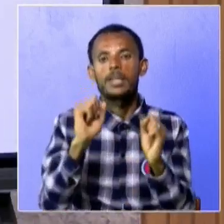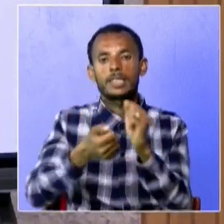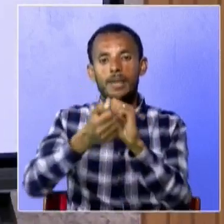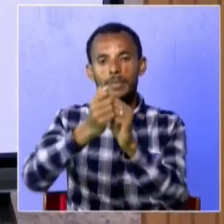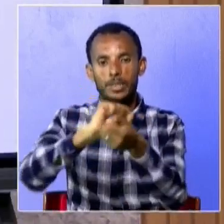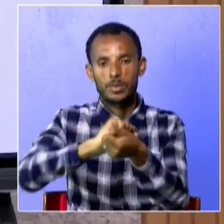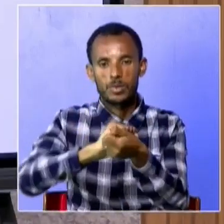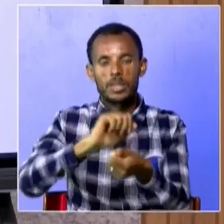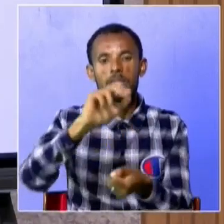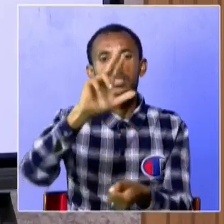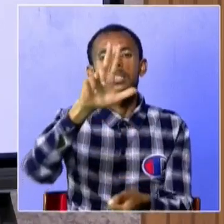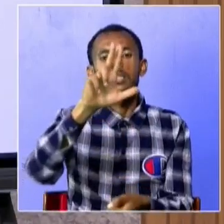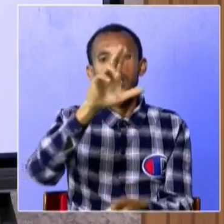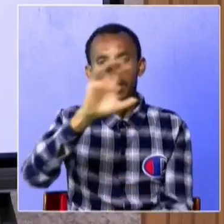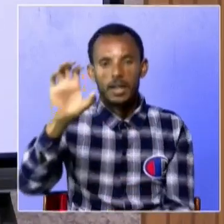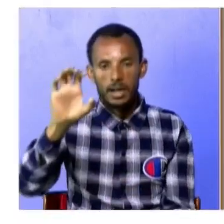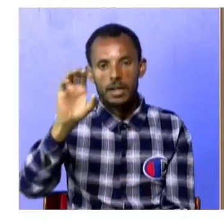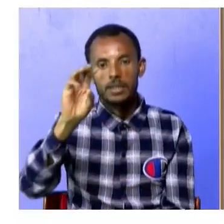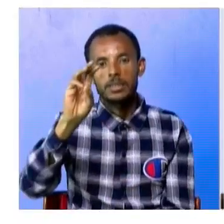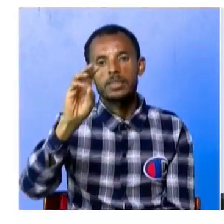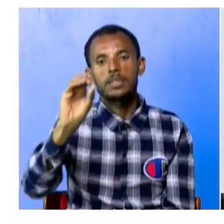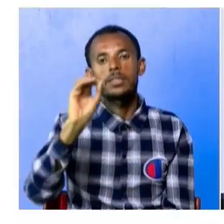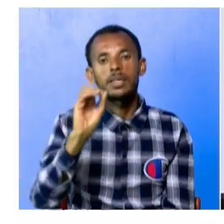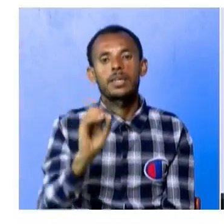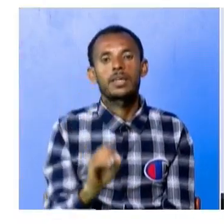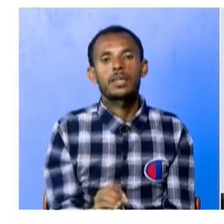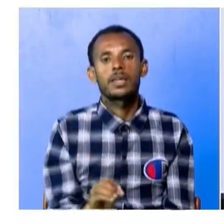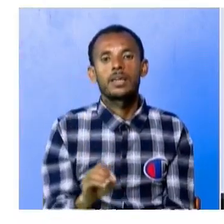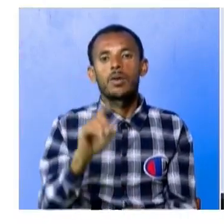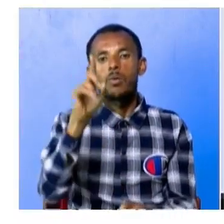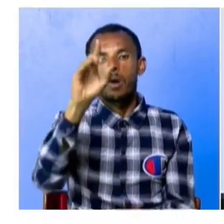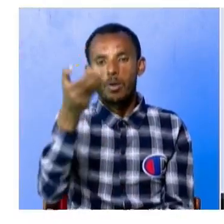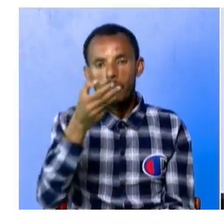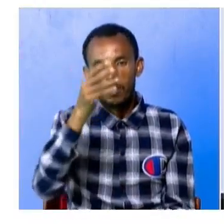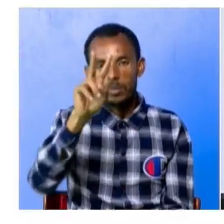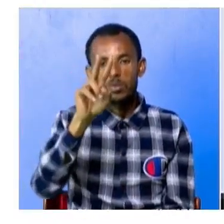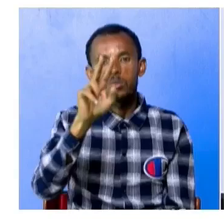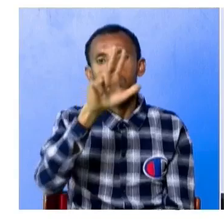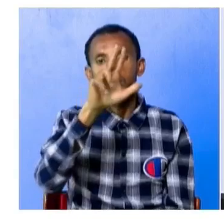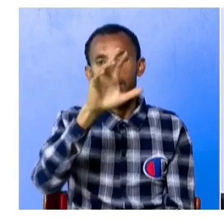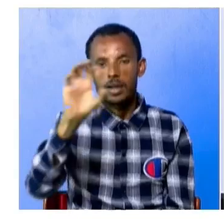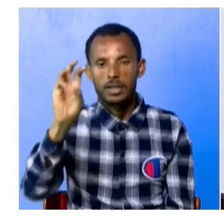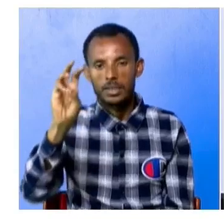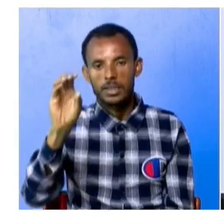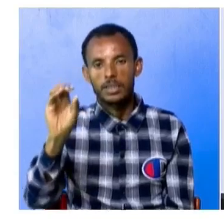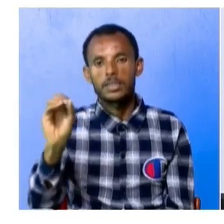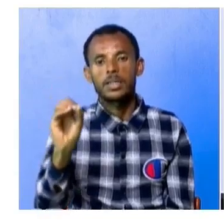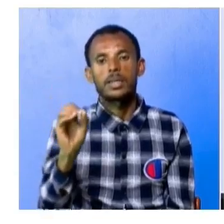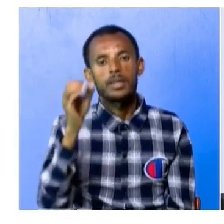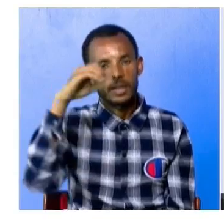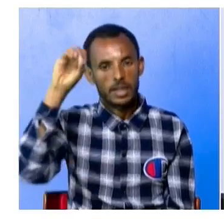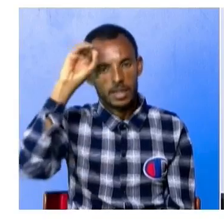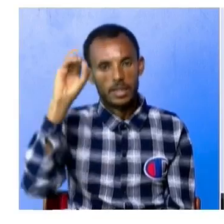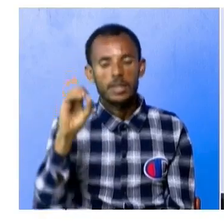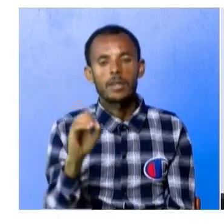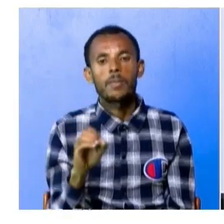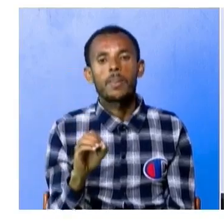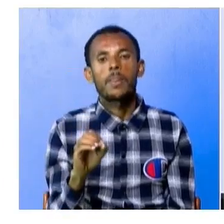substitute 360. So half of 360 degree